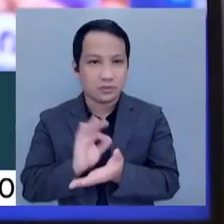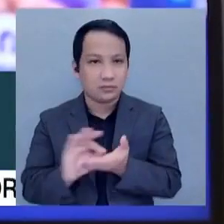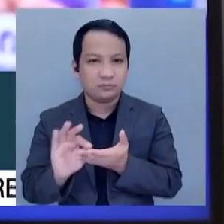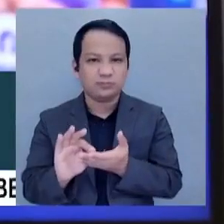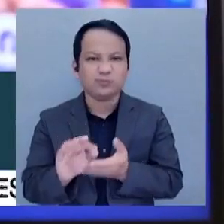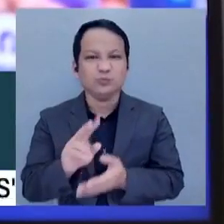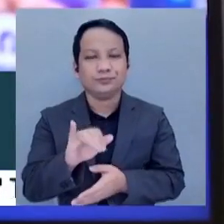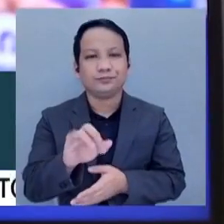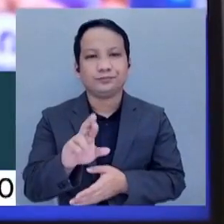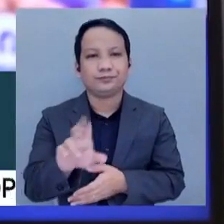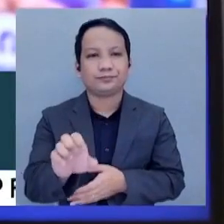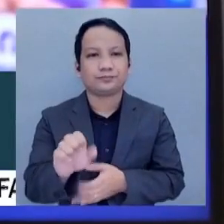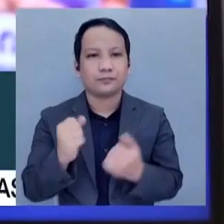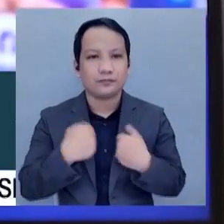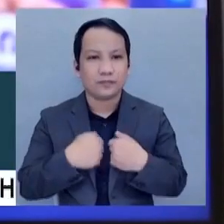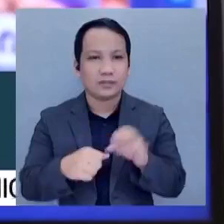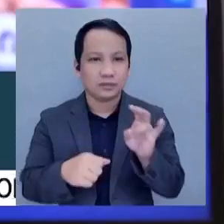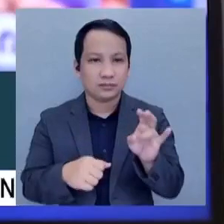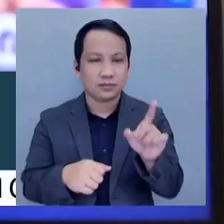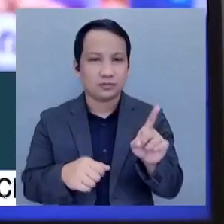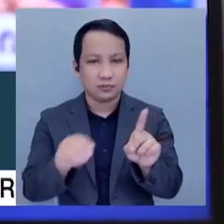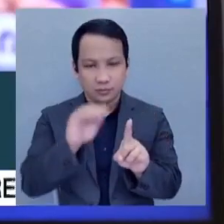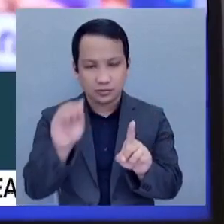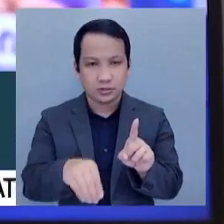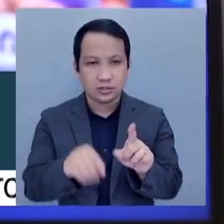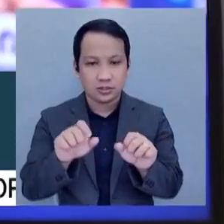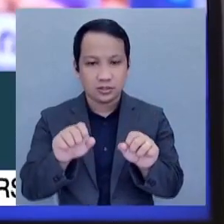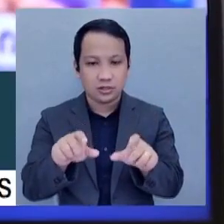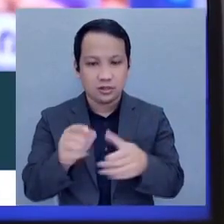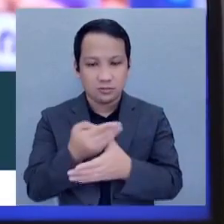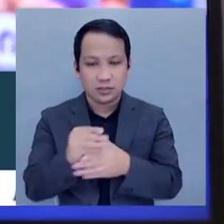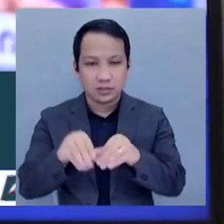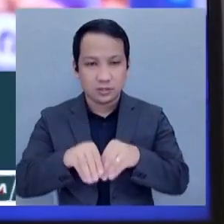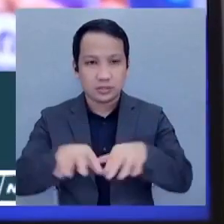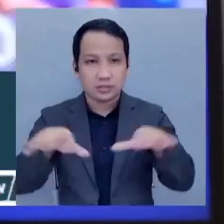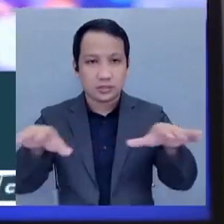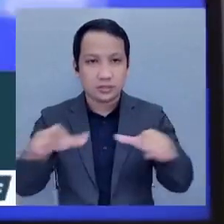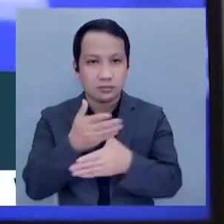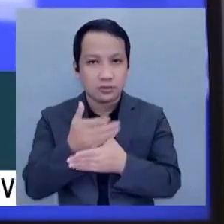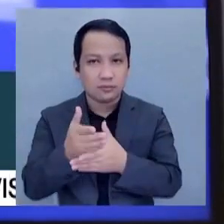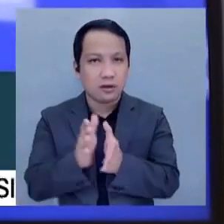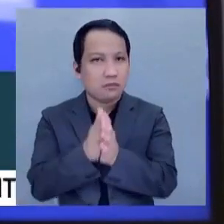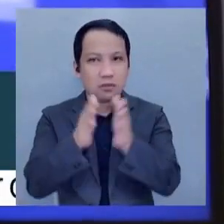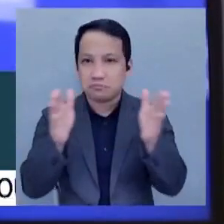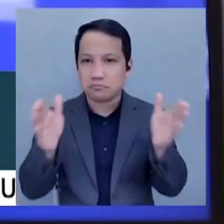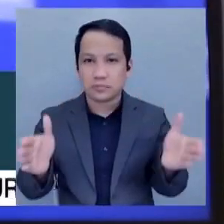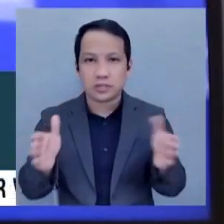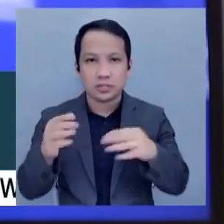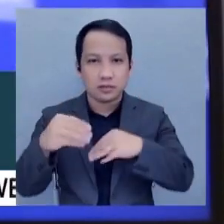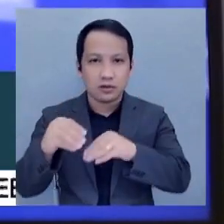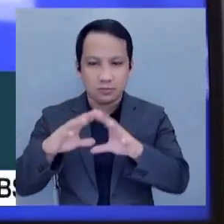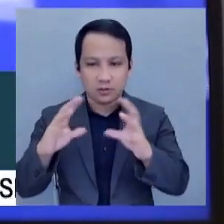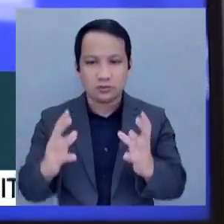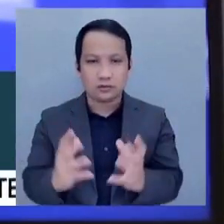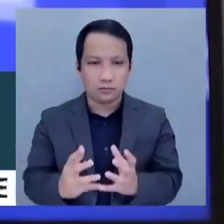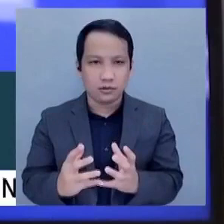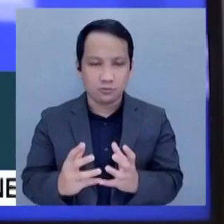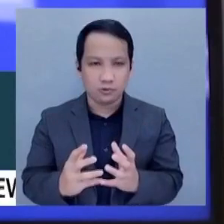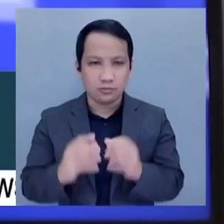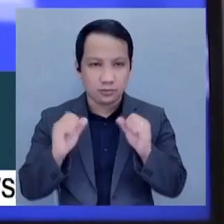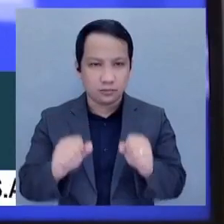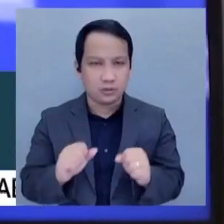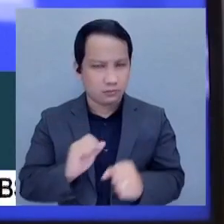a 71% market share in the Philippines, one of its largest markets globally, and it is confident of